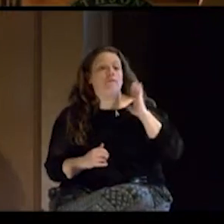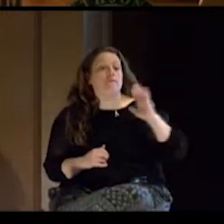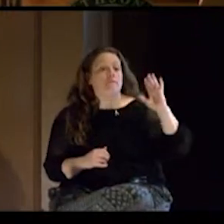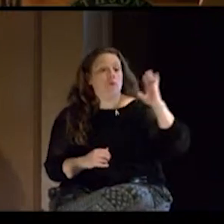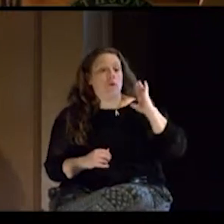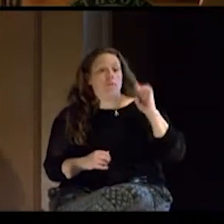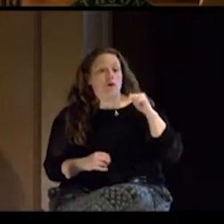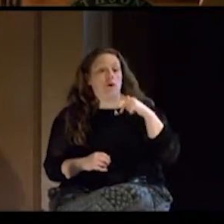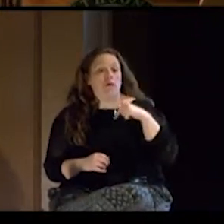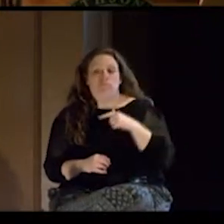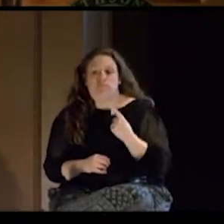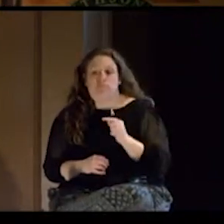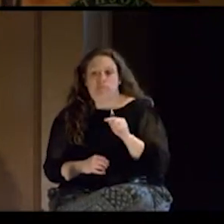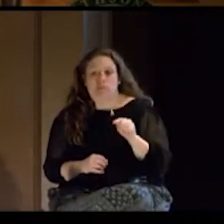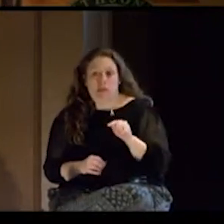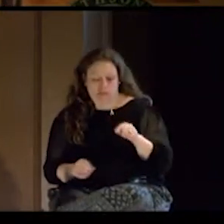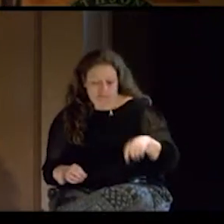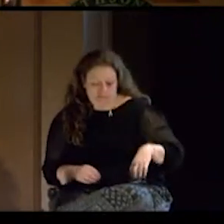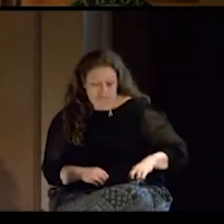Fellow?